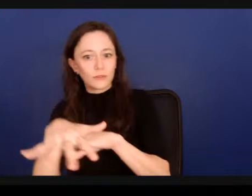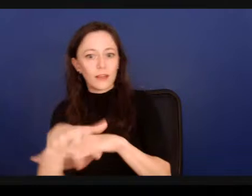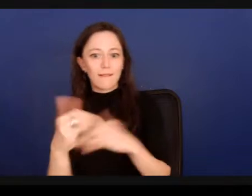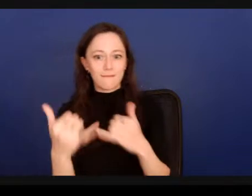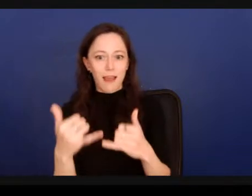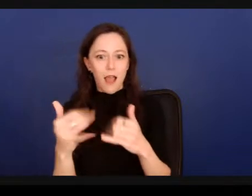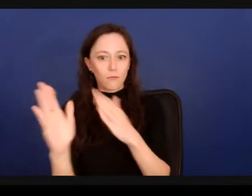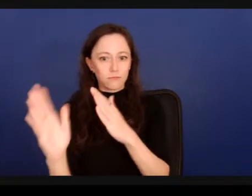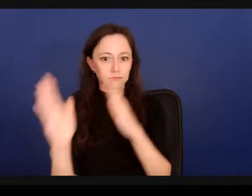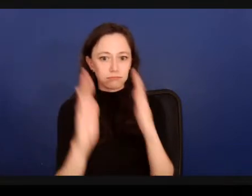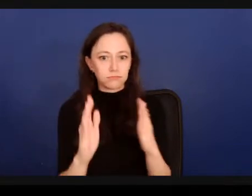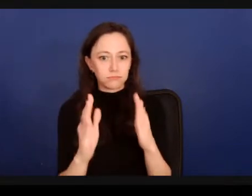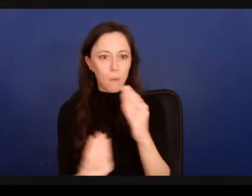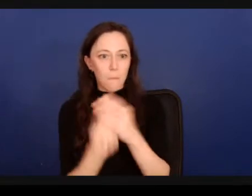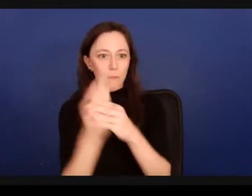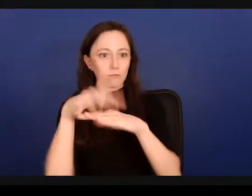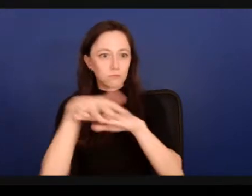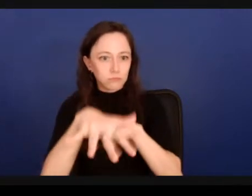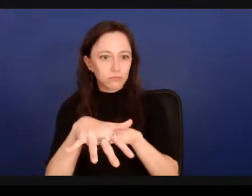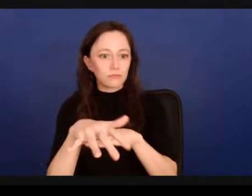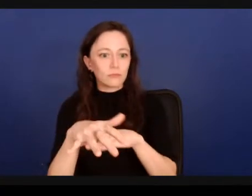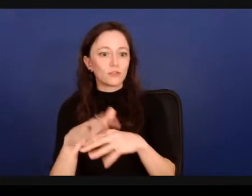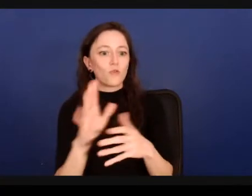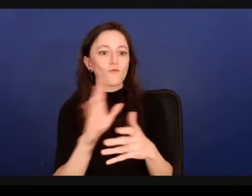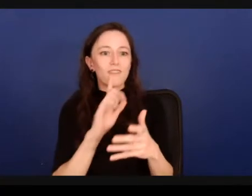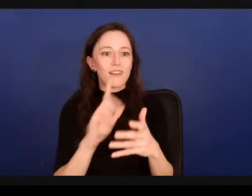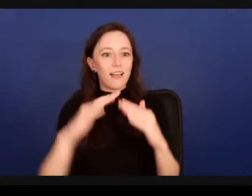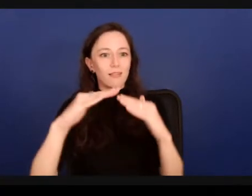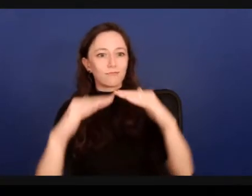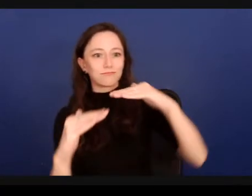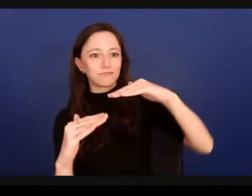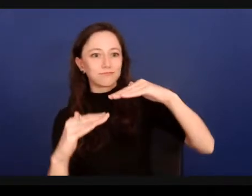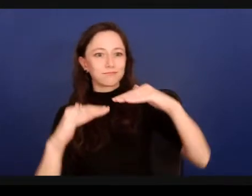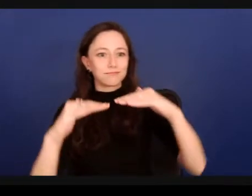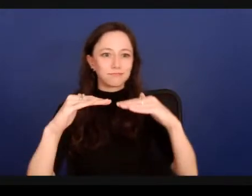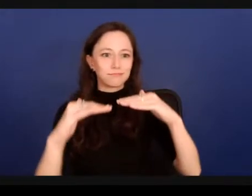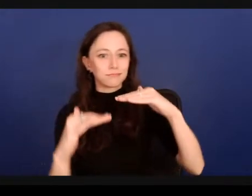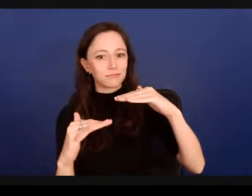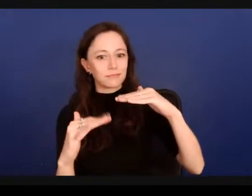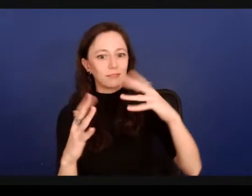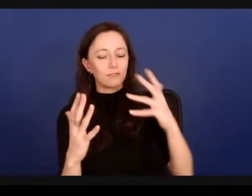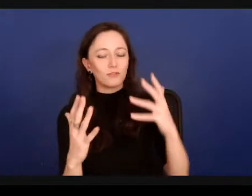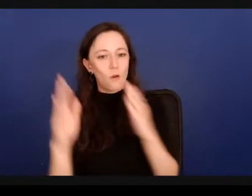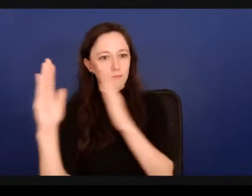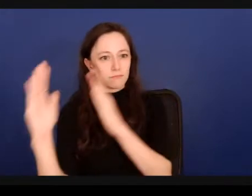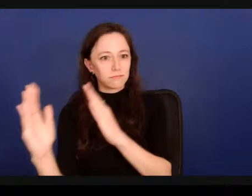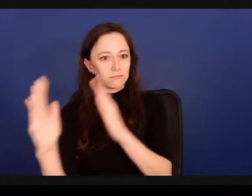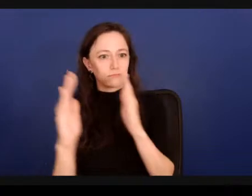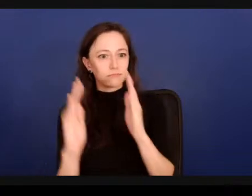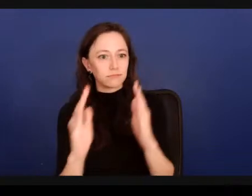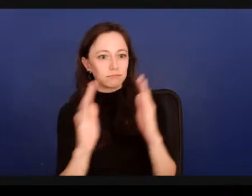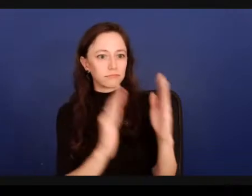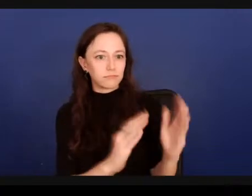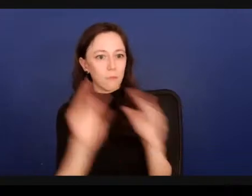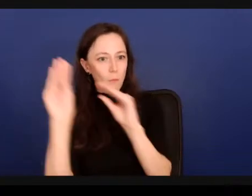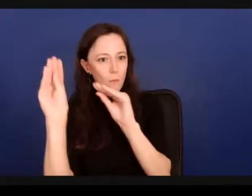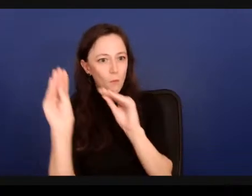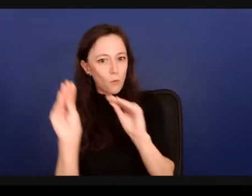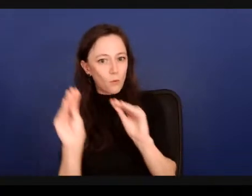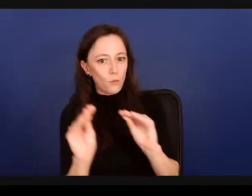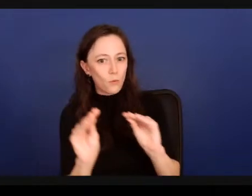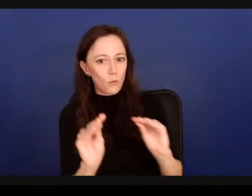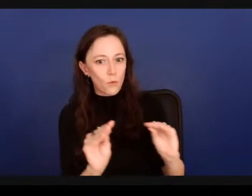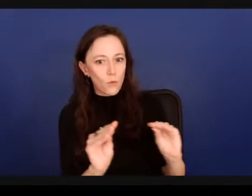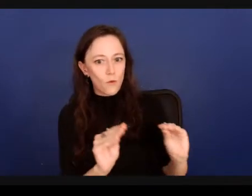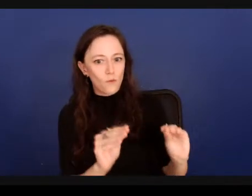go, right? So it seems like it might be just unhinging or doing a little bit of a shimmy, as we've described for a while. where this section moves, and then this section can